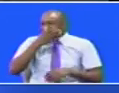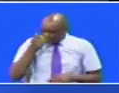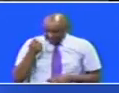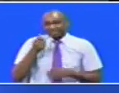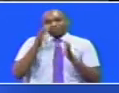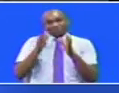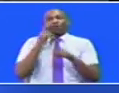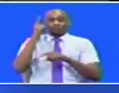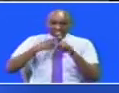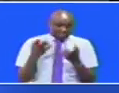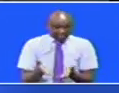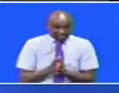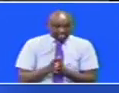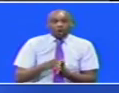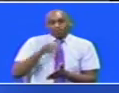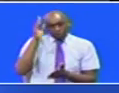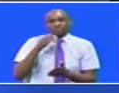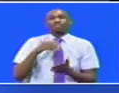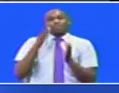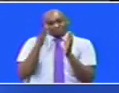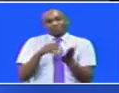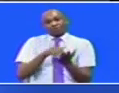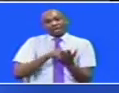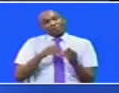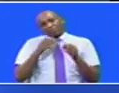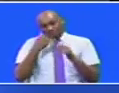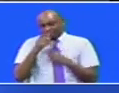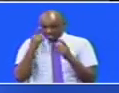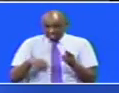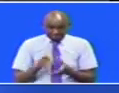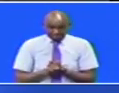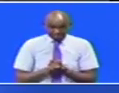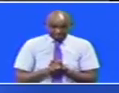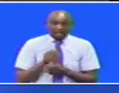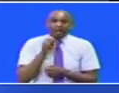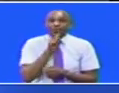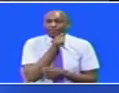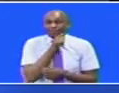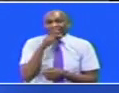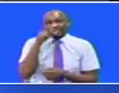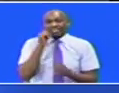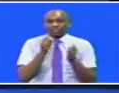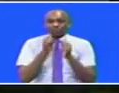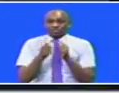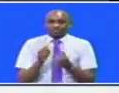Midfielder of the Year award and Most Valuable Player of the Year award. Abula Ahmed, KTN Sports.